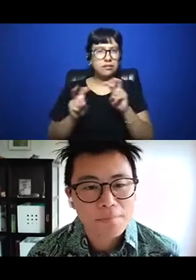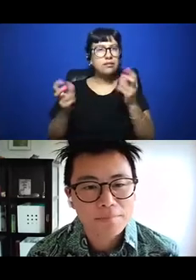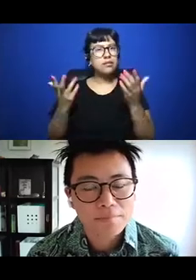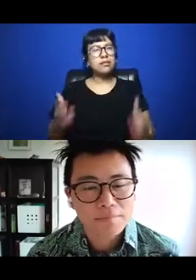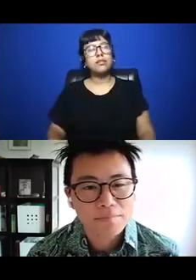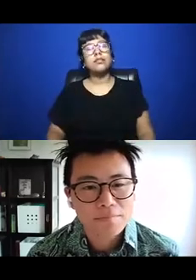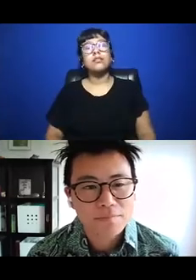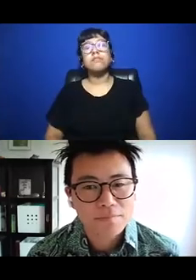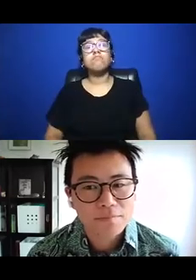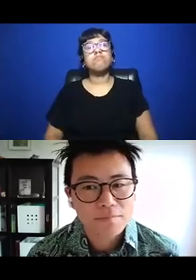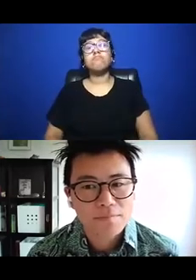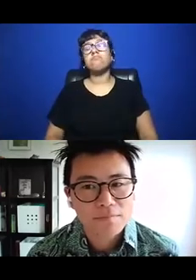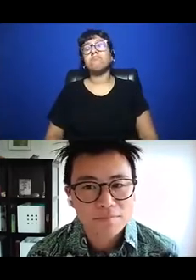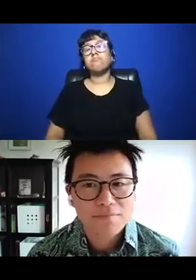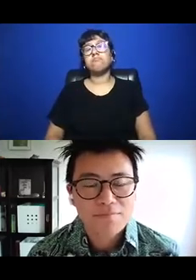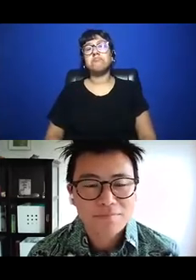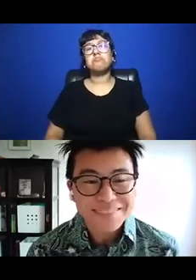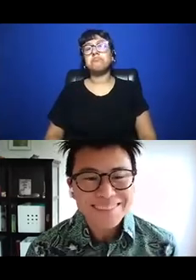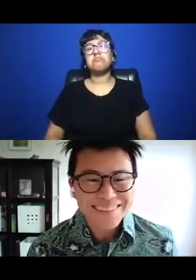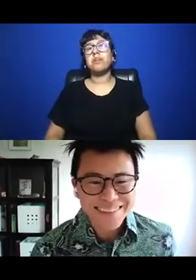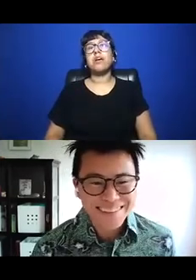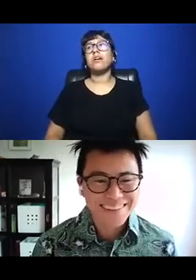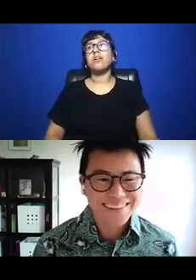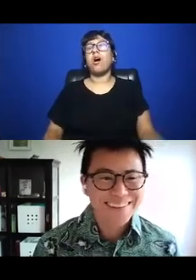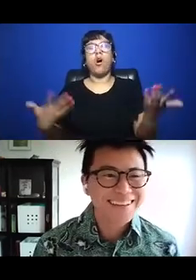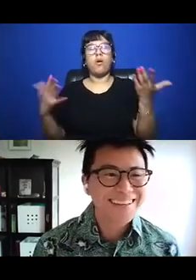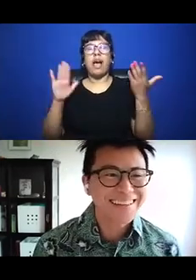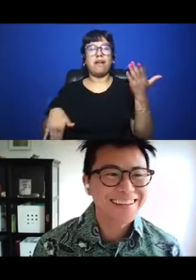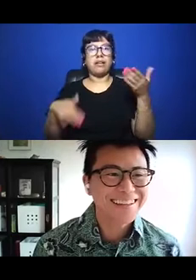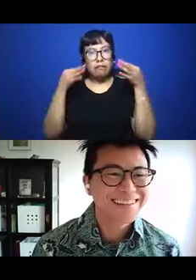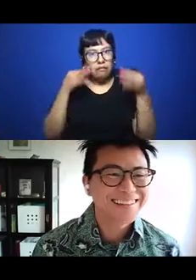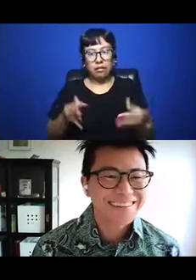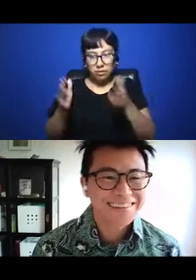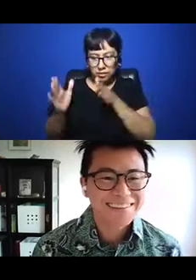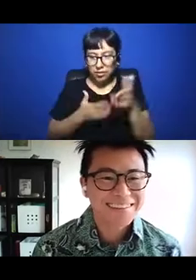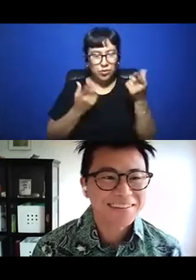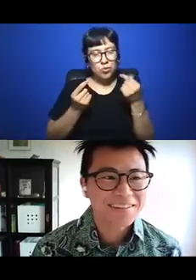So we didn't actually get to the part where we decide what to do.